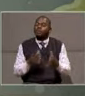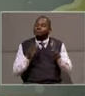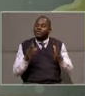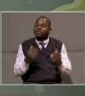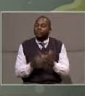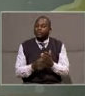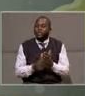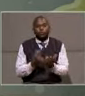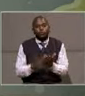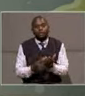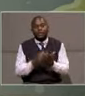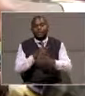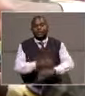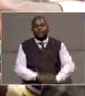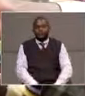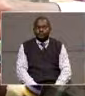Uganda.